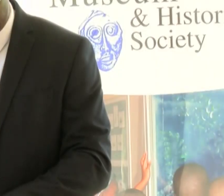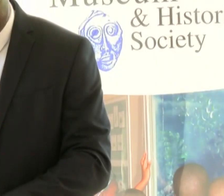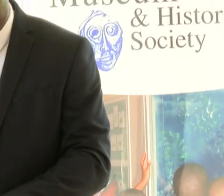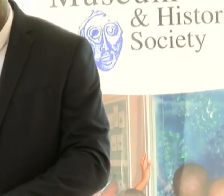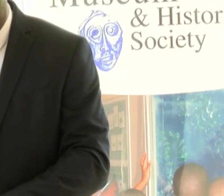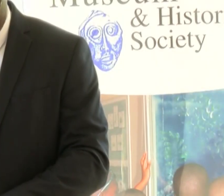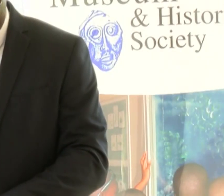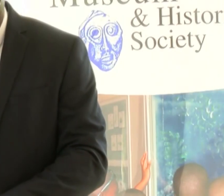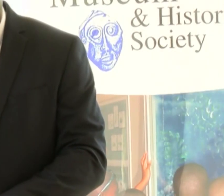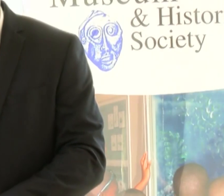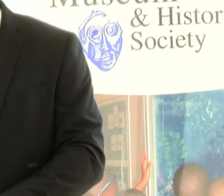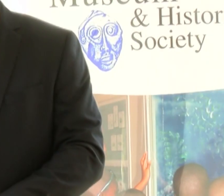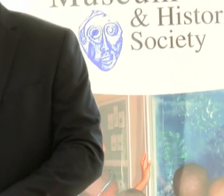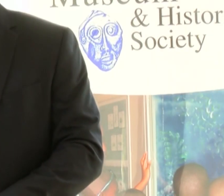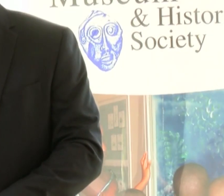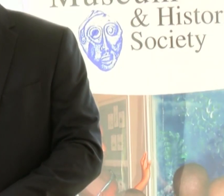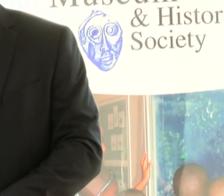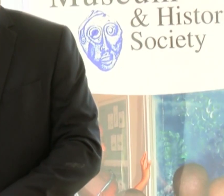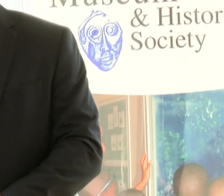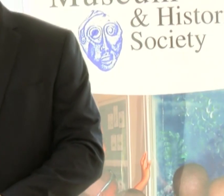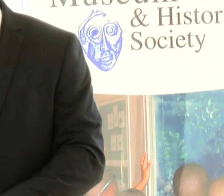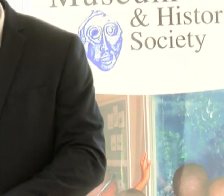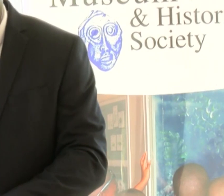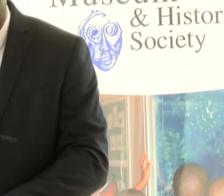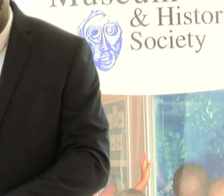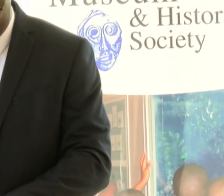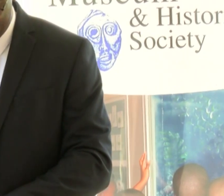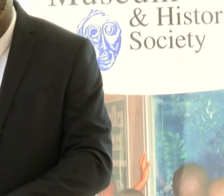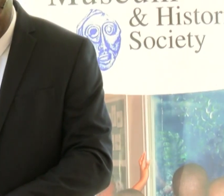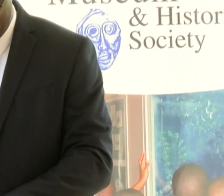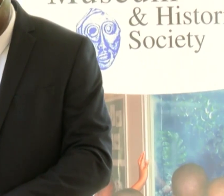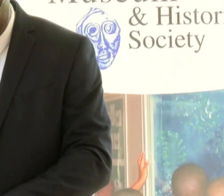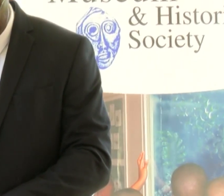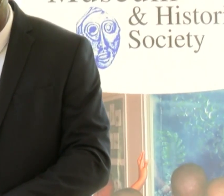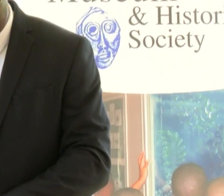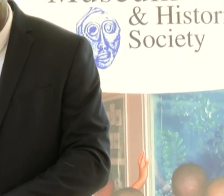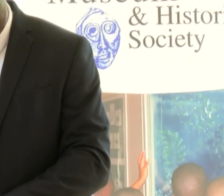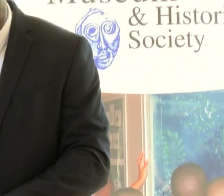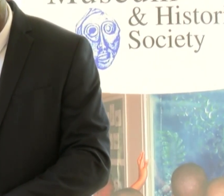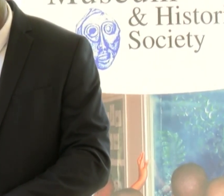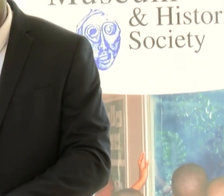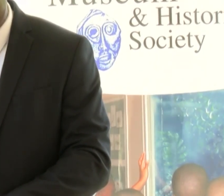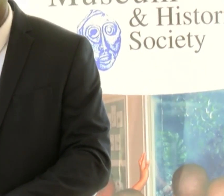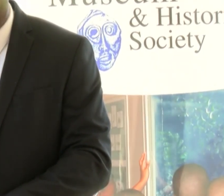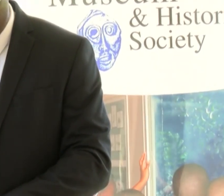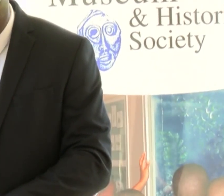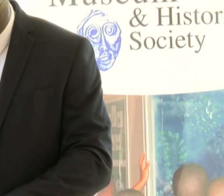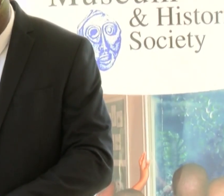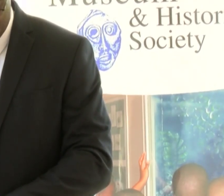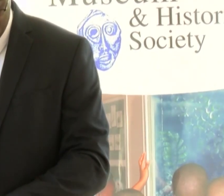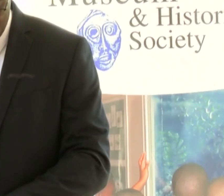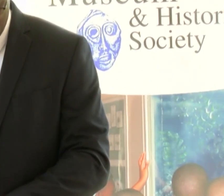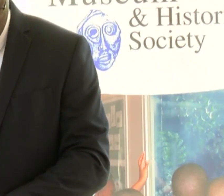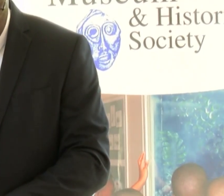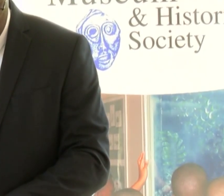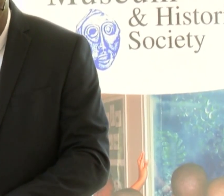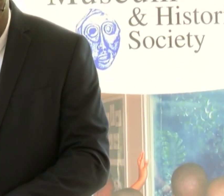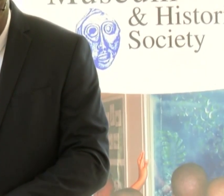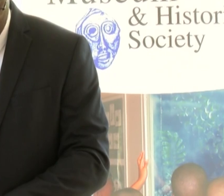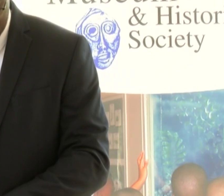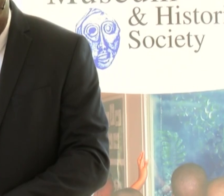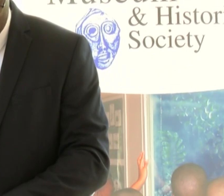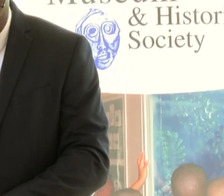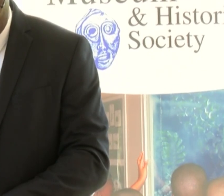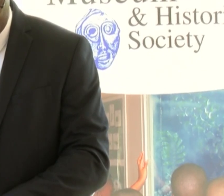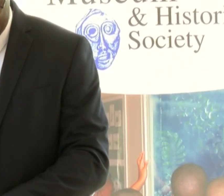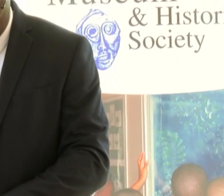Together we stand at the threshold of a new and compelling initiative, an initiative that has never been done before,